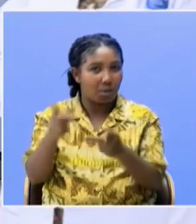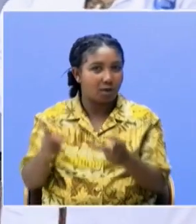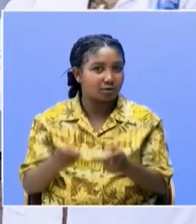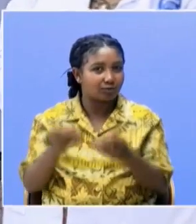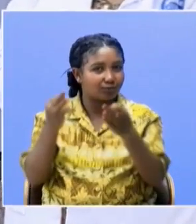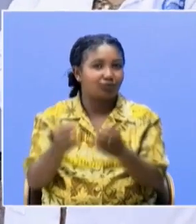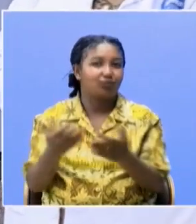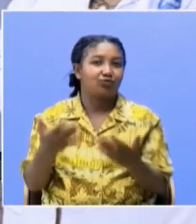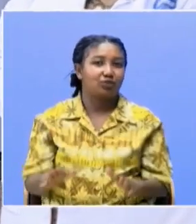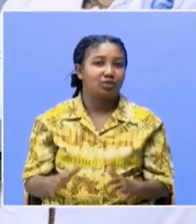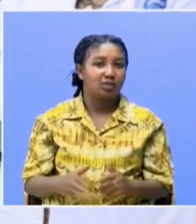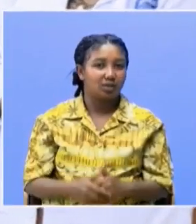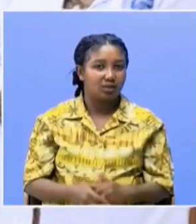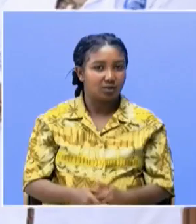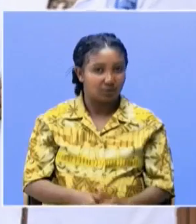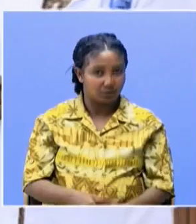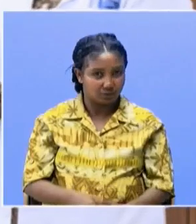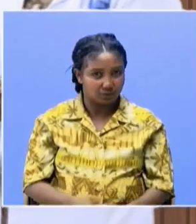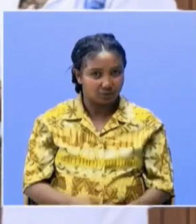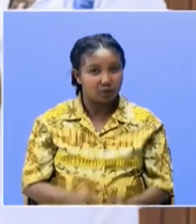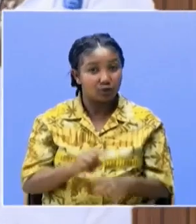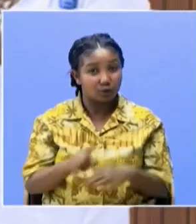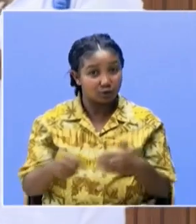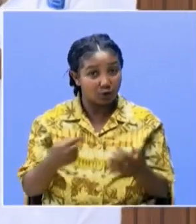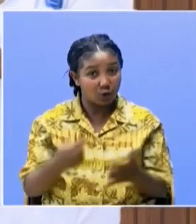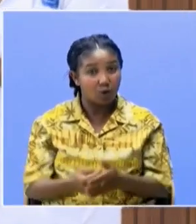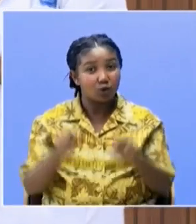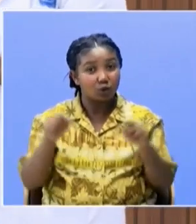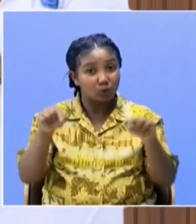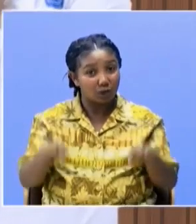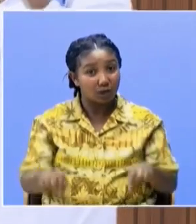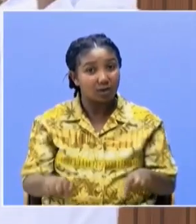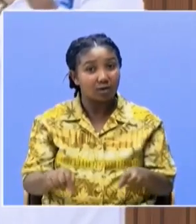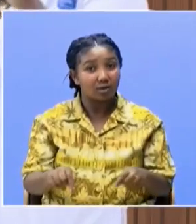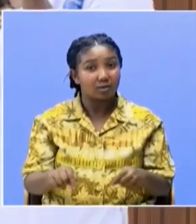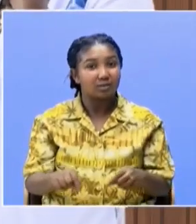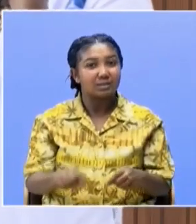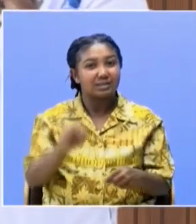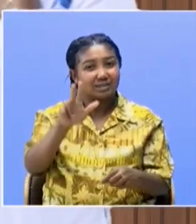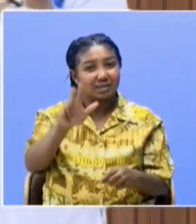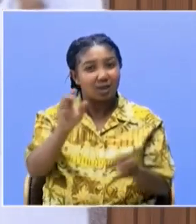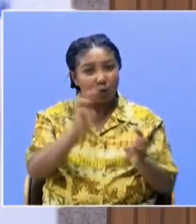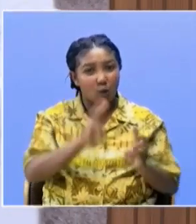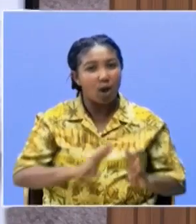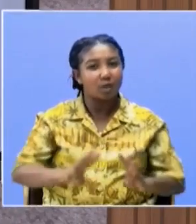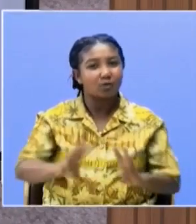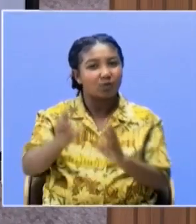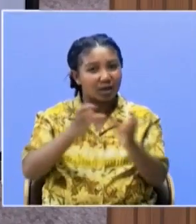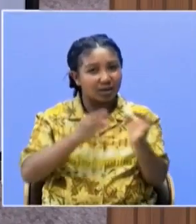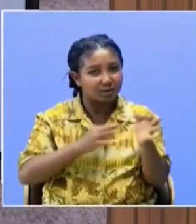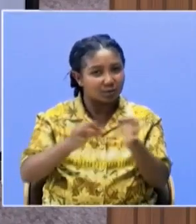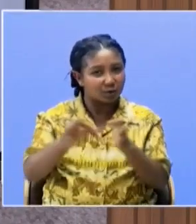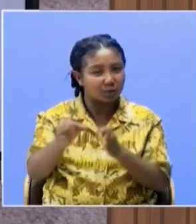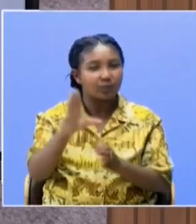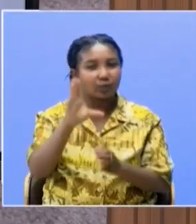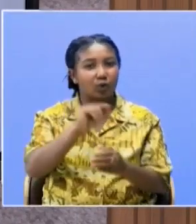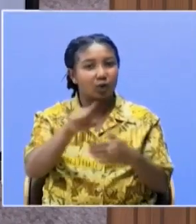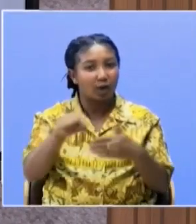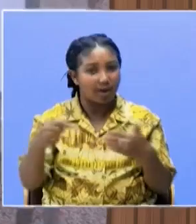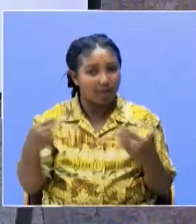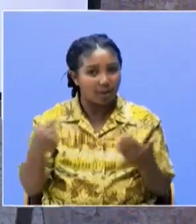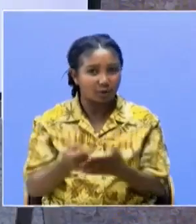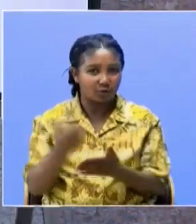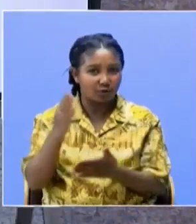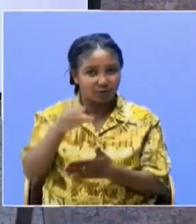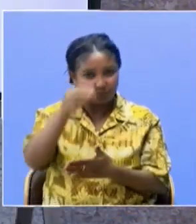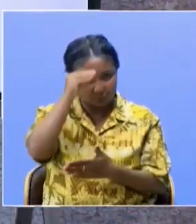a place. Okay? So, today we have seen what? 3 ways of expressing or talking about the